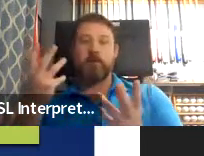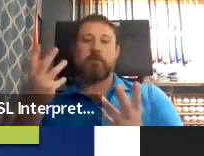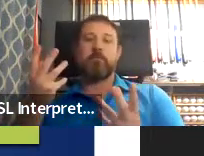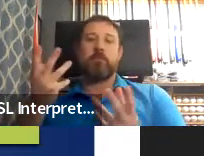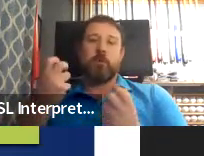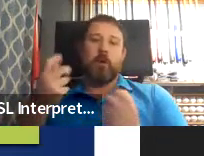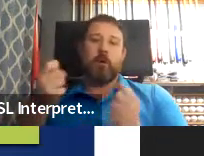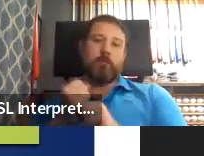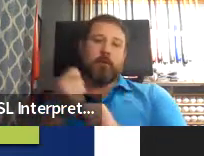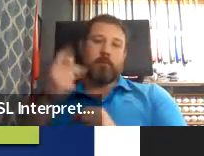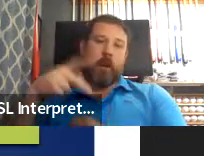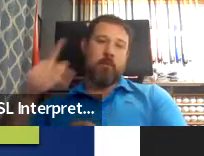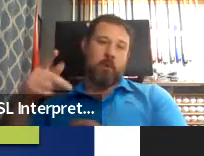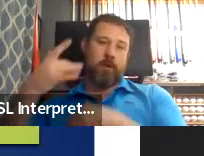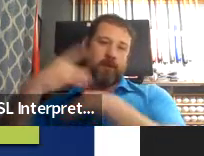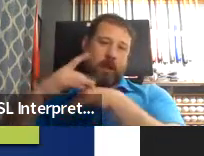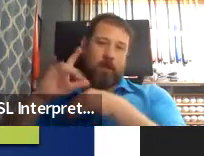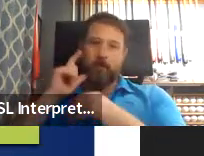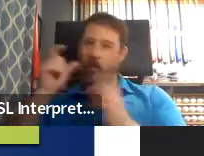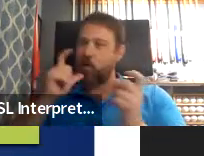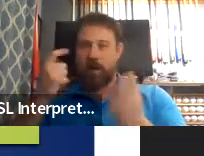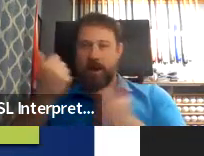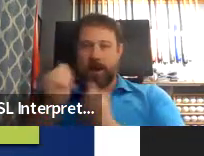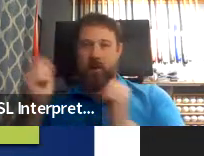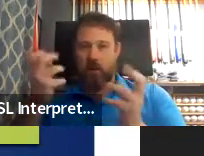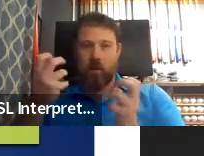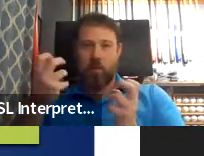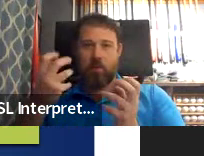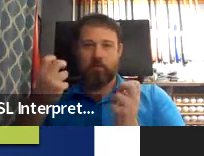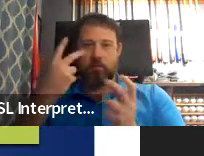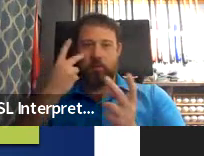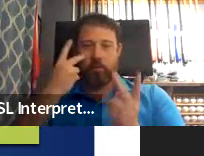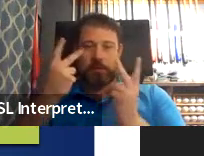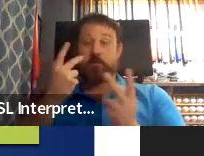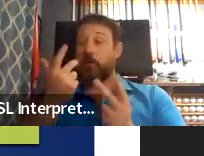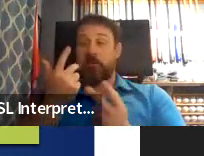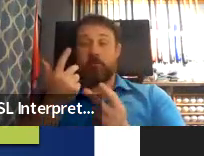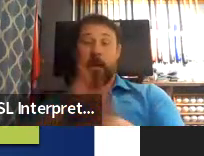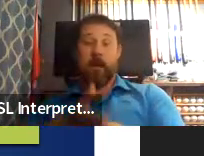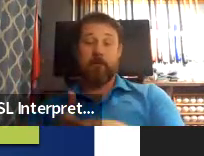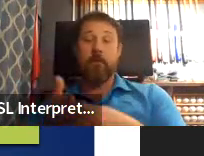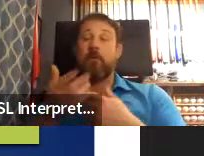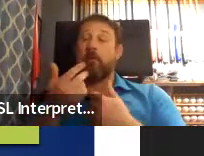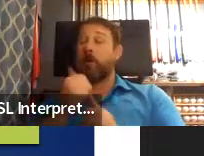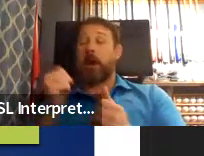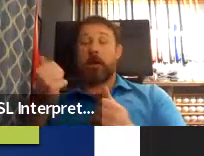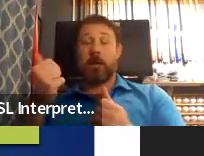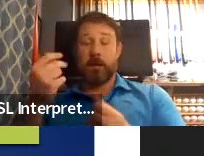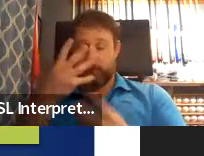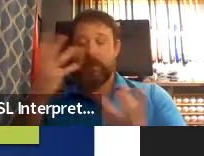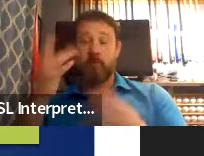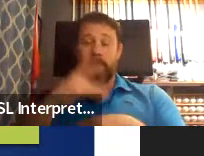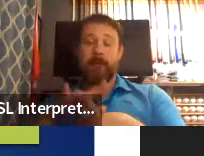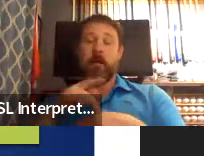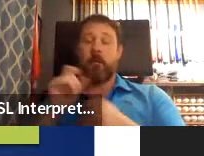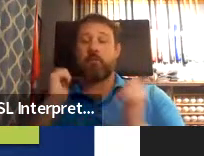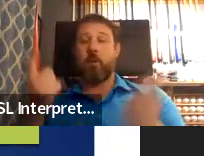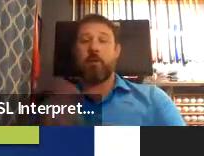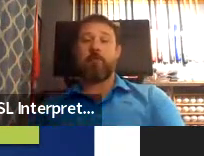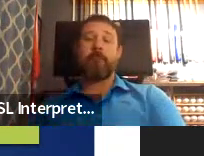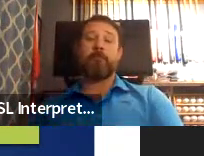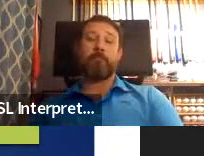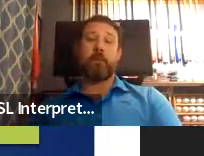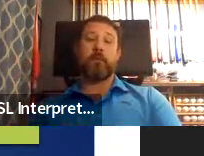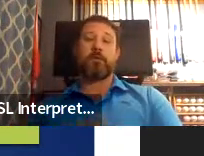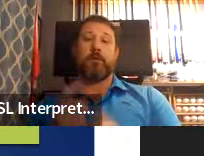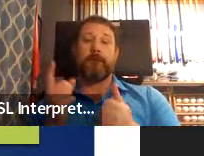the PowerPoint available. So afterwards, any information that's needed will be available to everyone. So